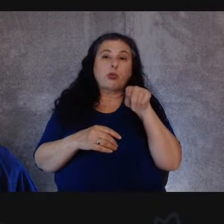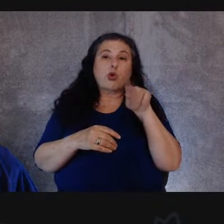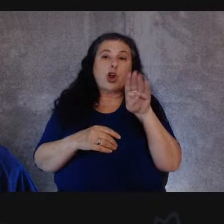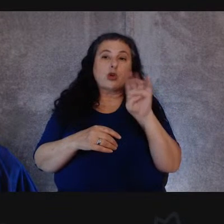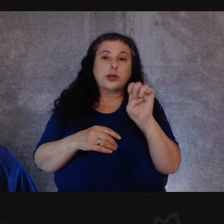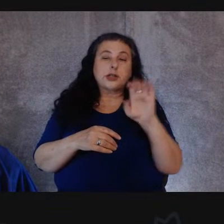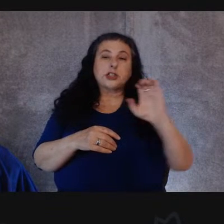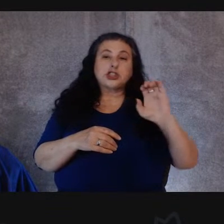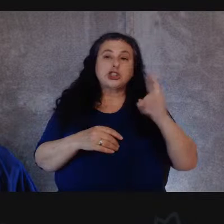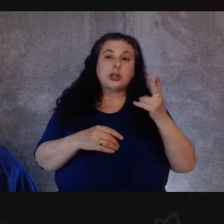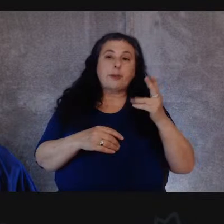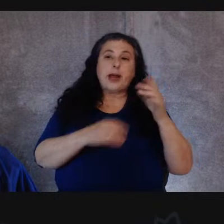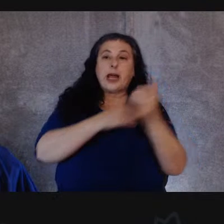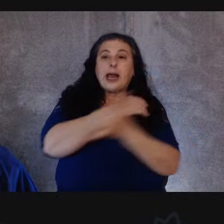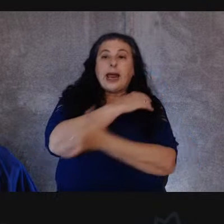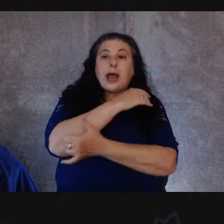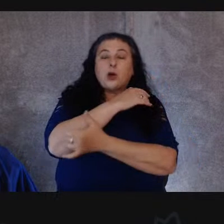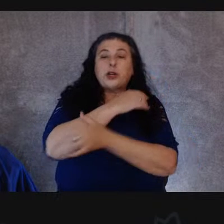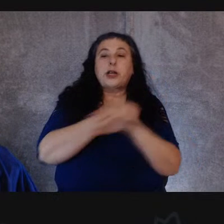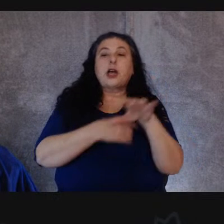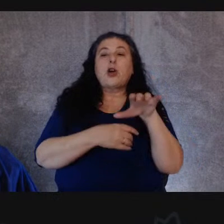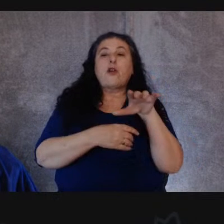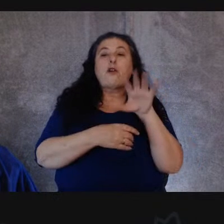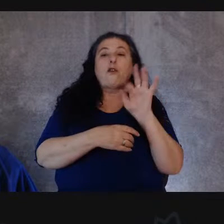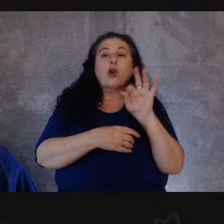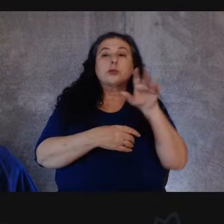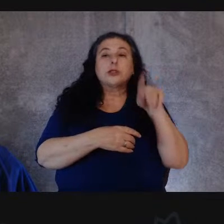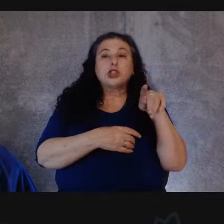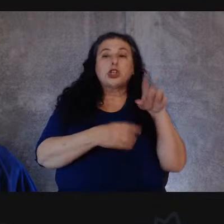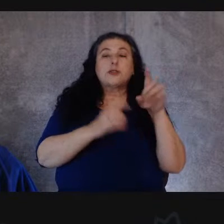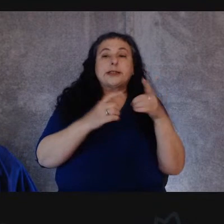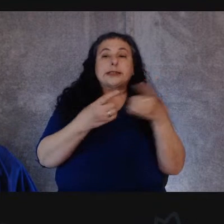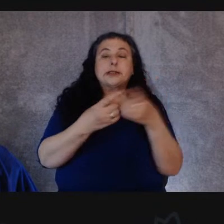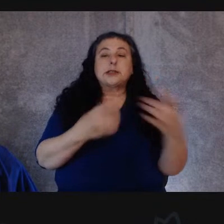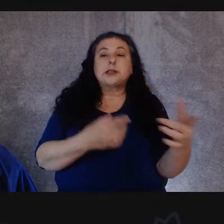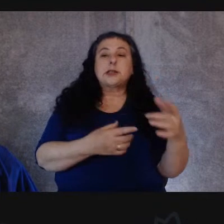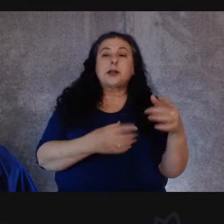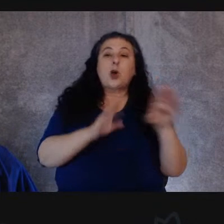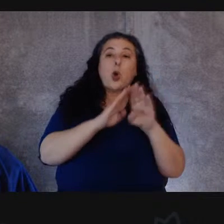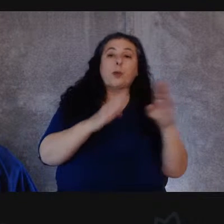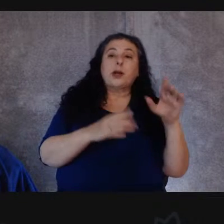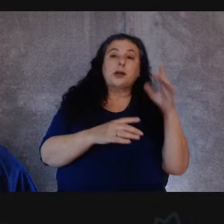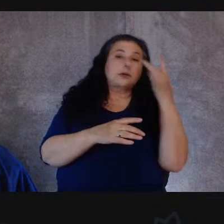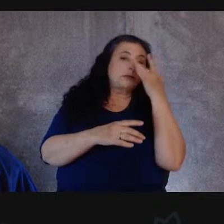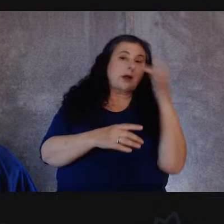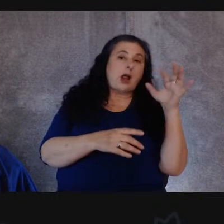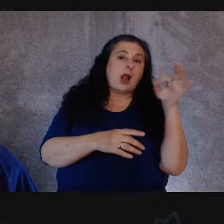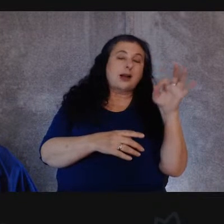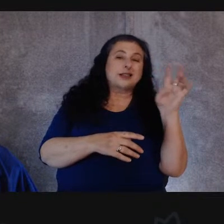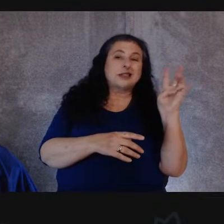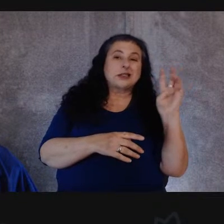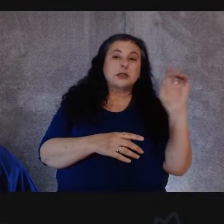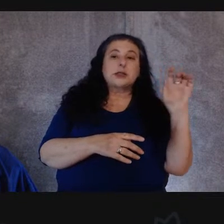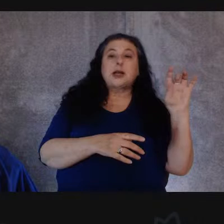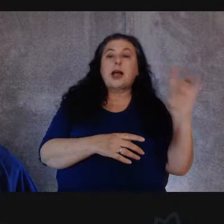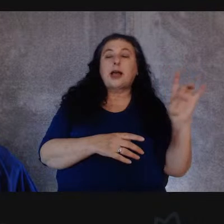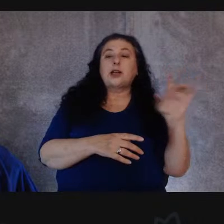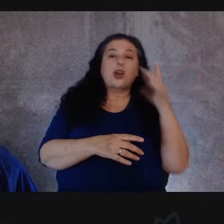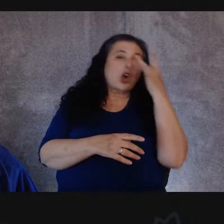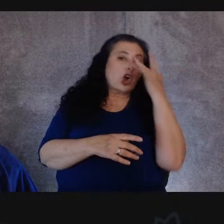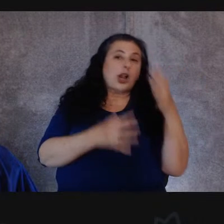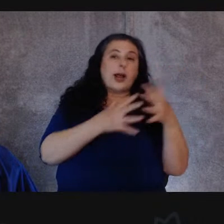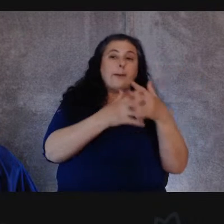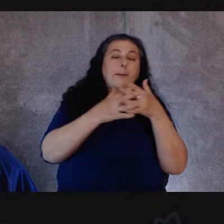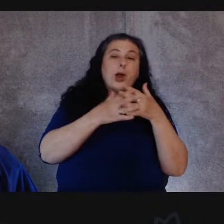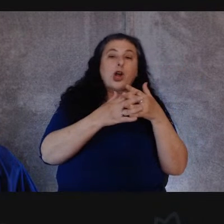Preserve District, Museum of the Grand Prairie opened originally in 1968 as the Early American Museum, and our current